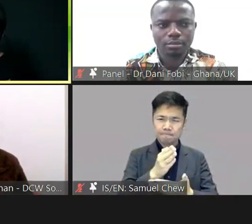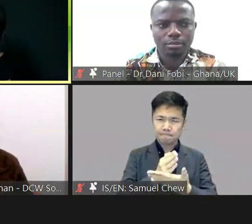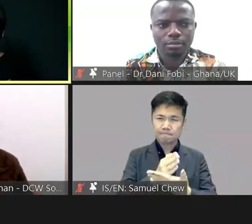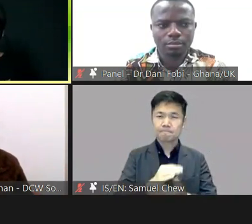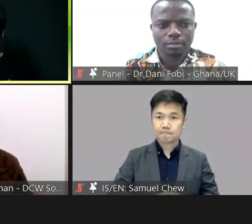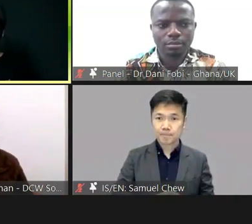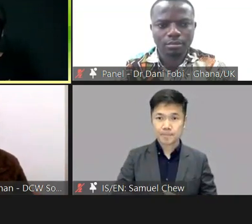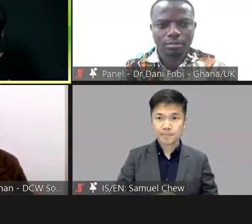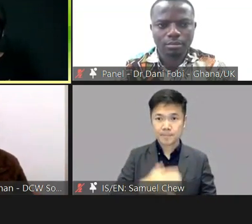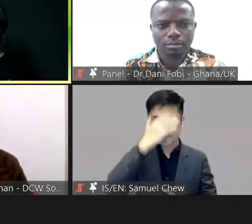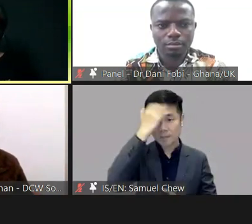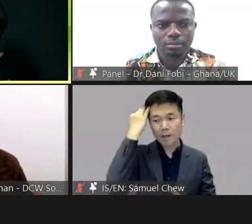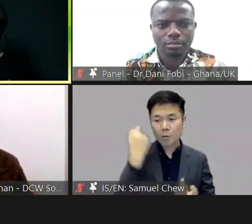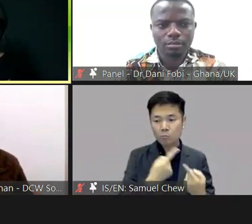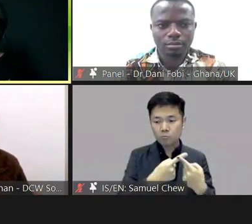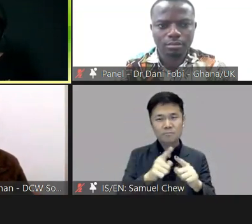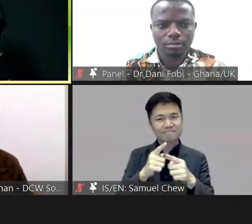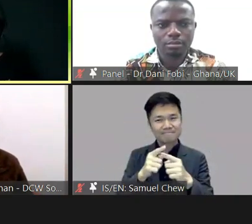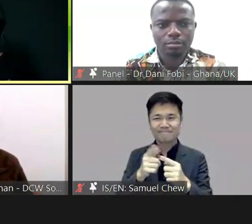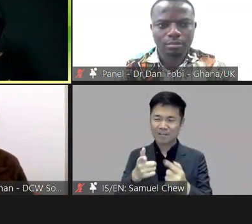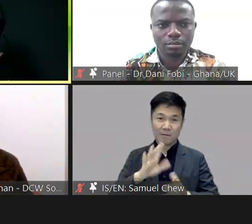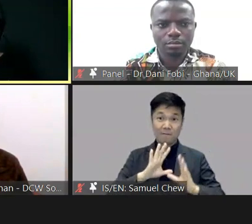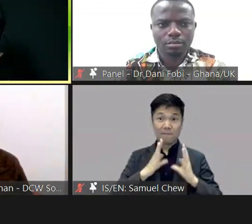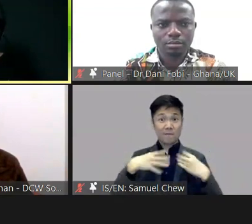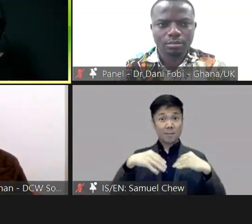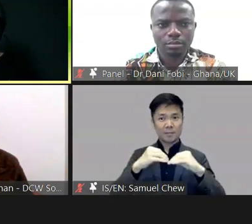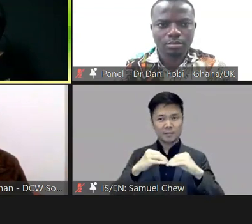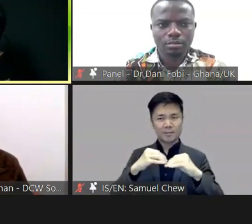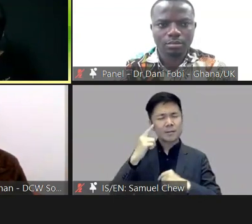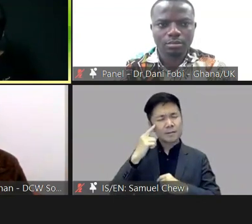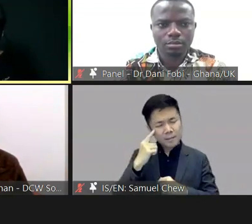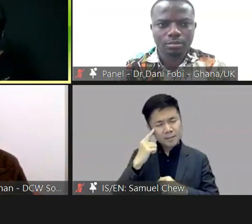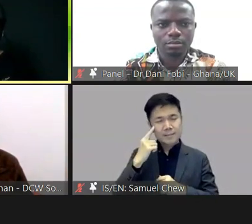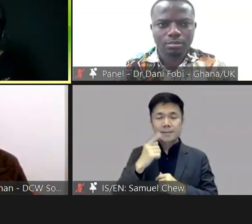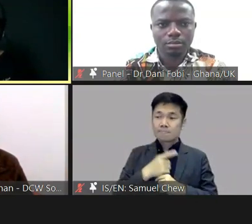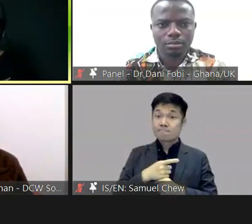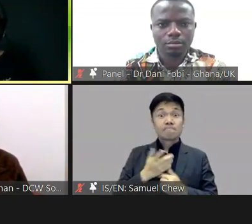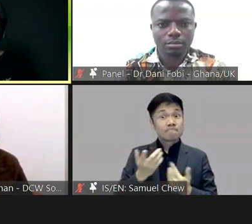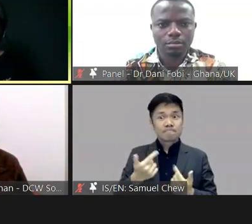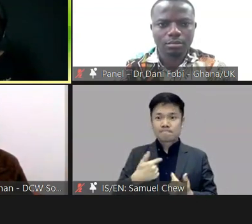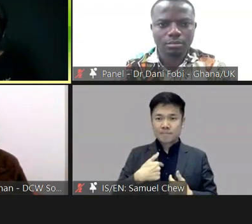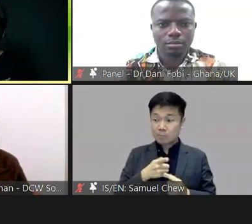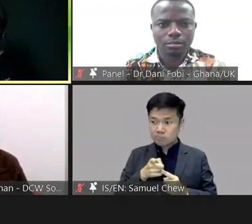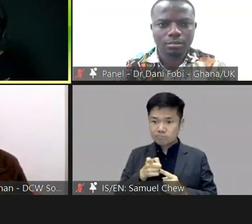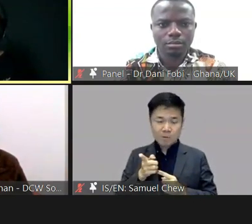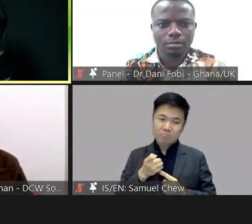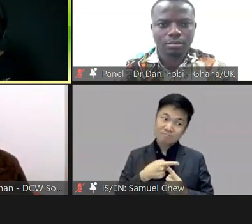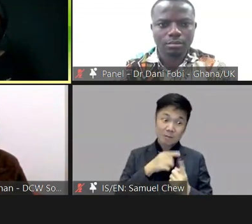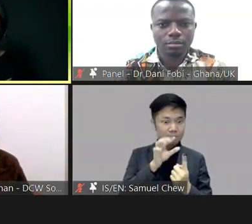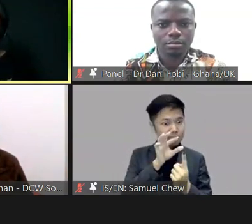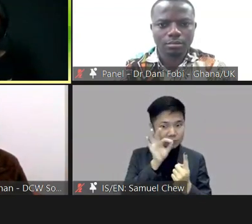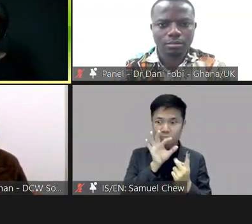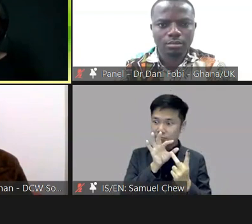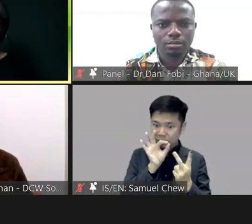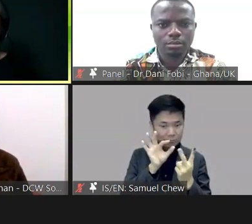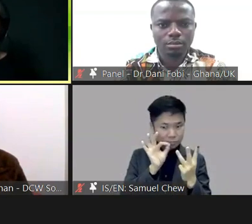their families to make the right choices for them. I'm just going to go back to an earlier